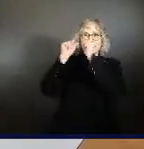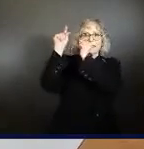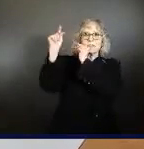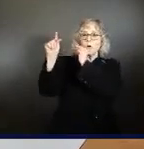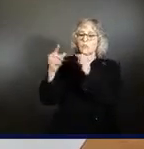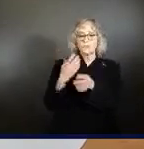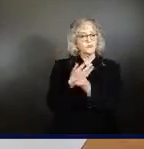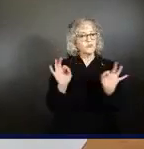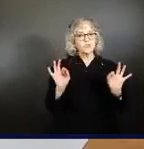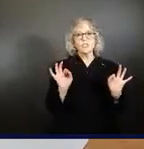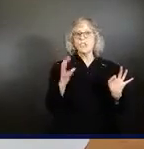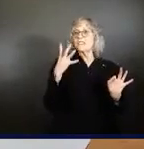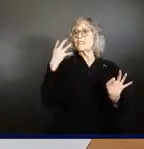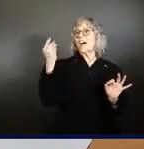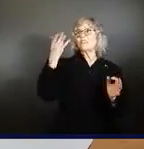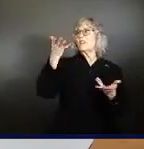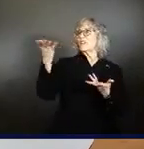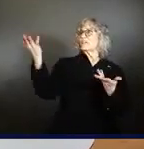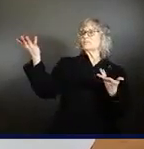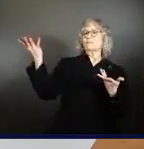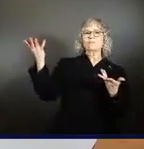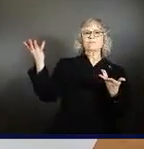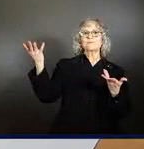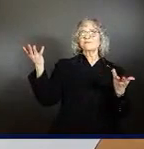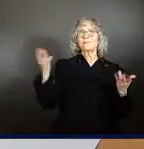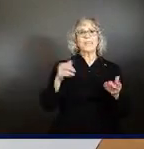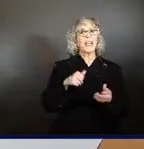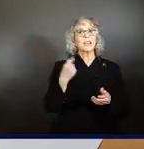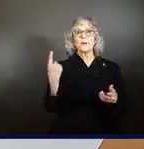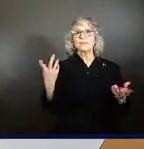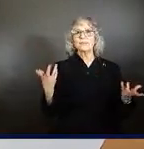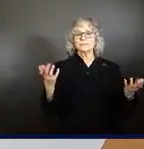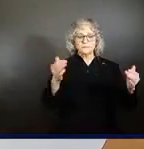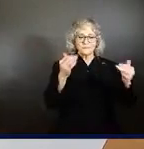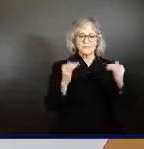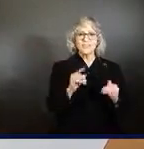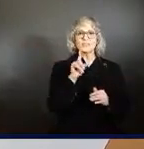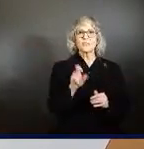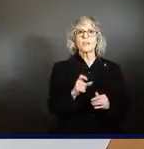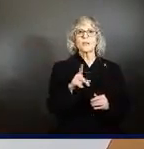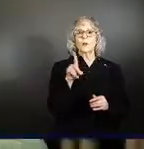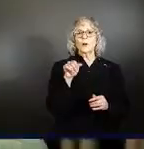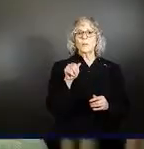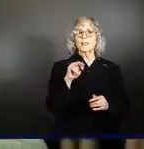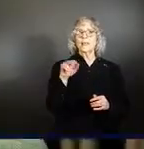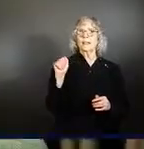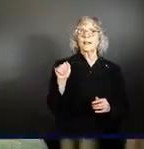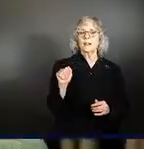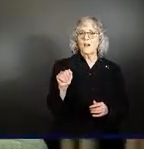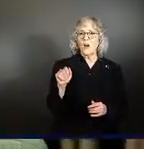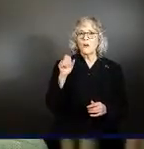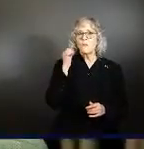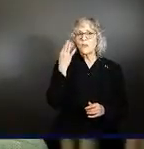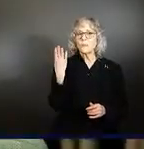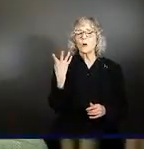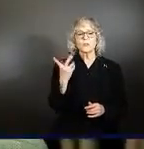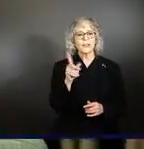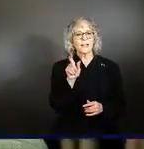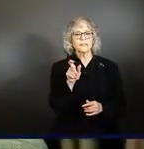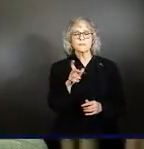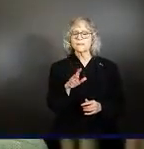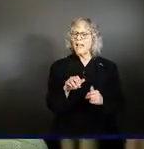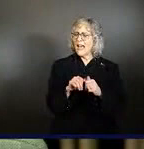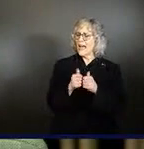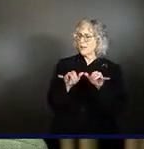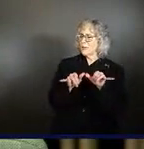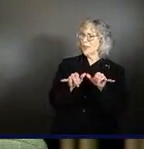free, it's out there for the public. And so we'll move on to our next question from Dana, who on Facebook asks, how do you measure